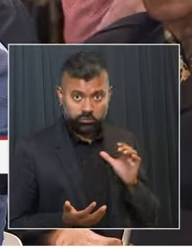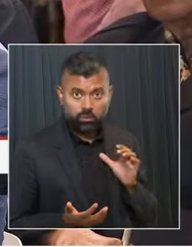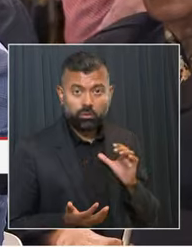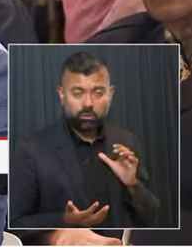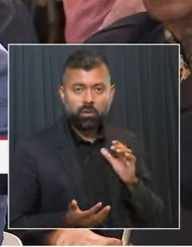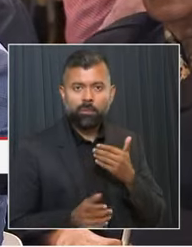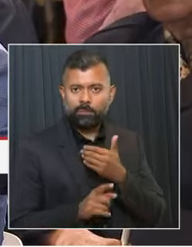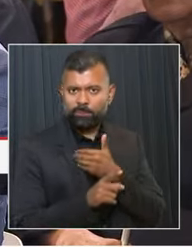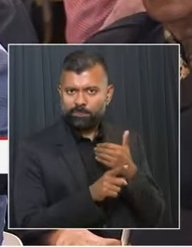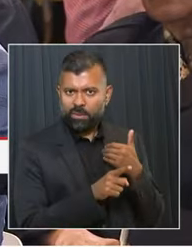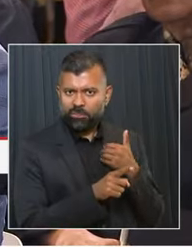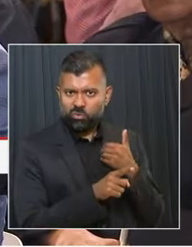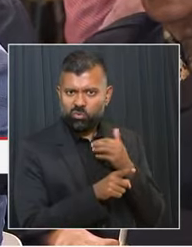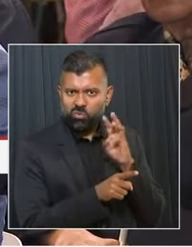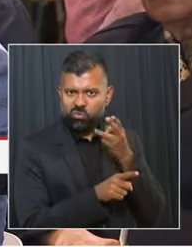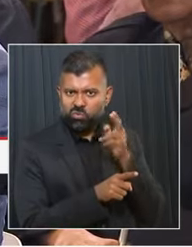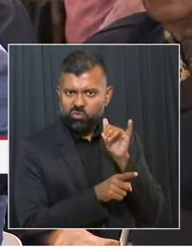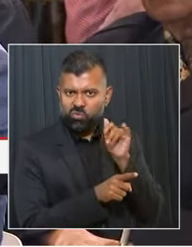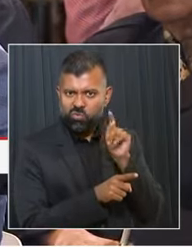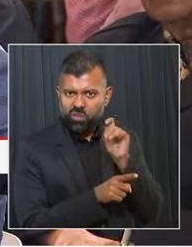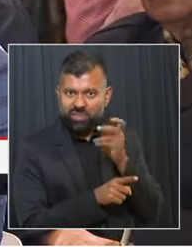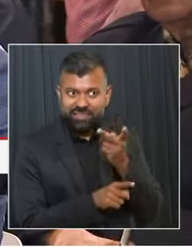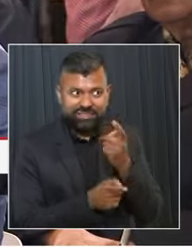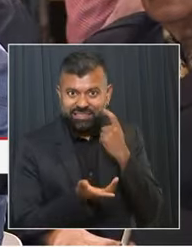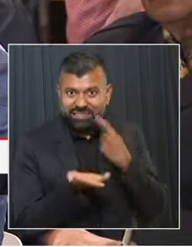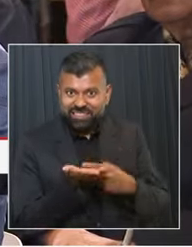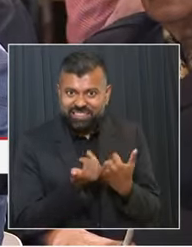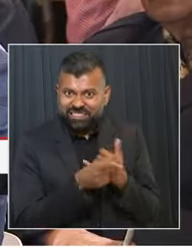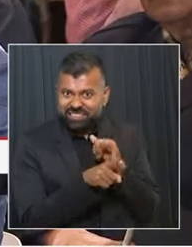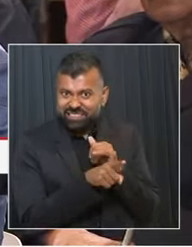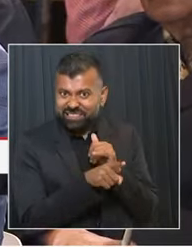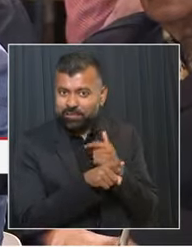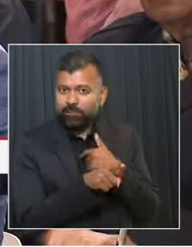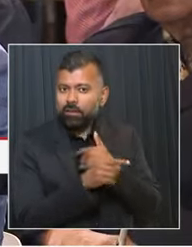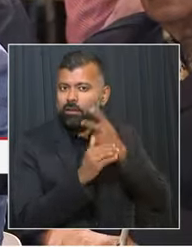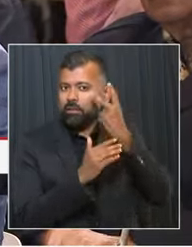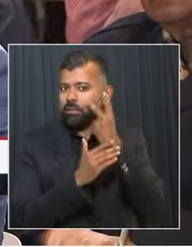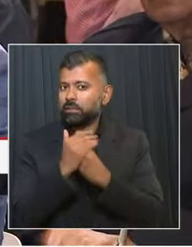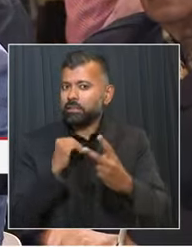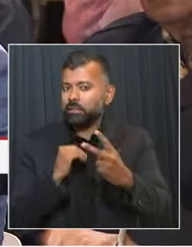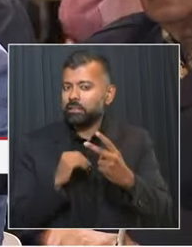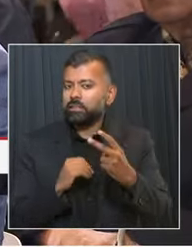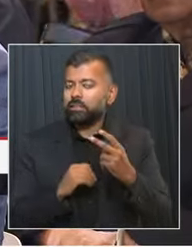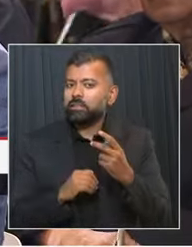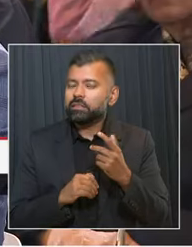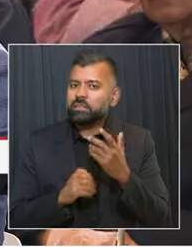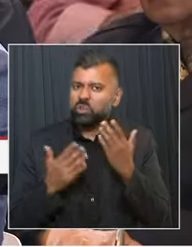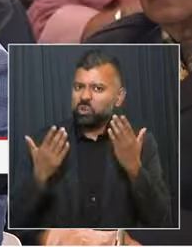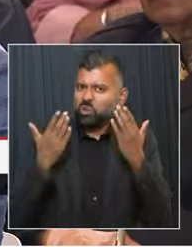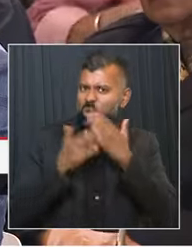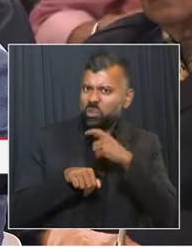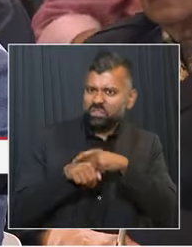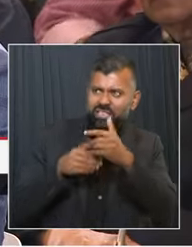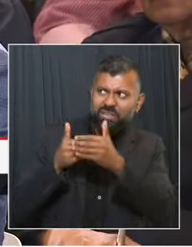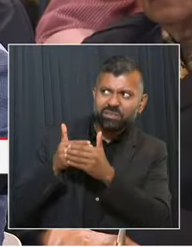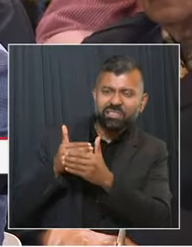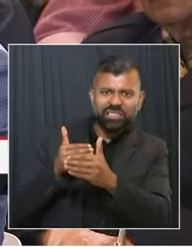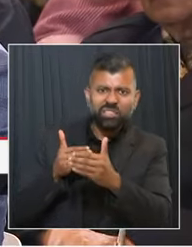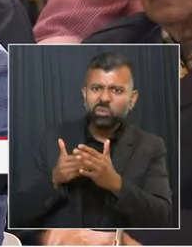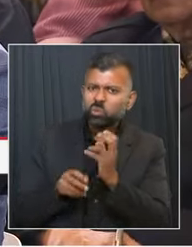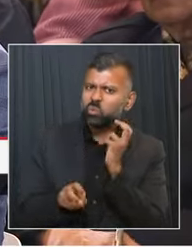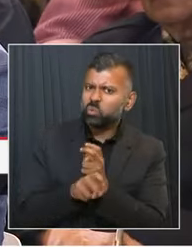and how bleak things were for the city. And I recall asking a question last